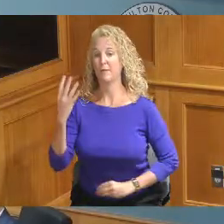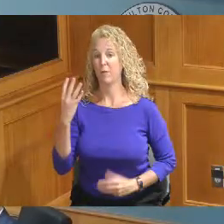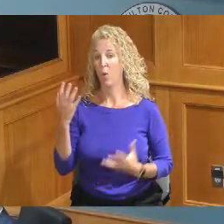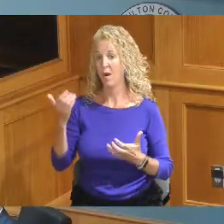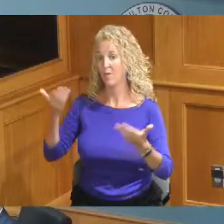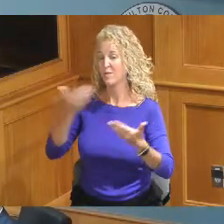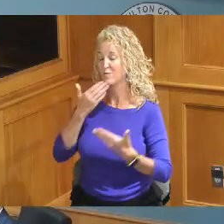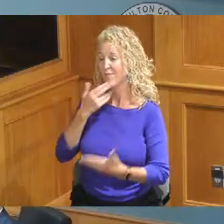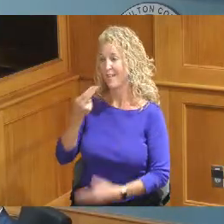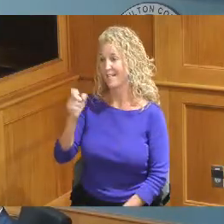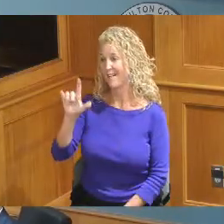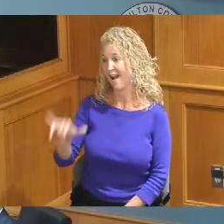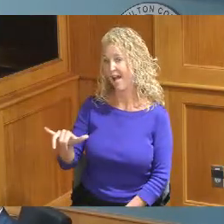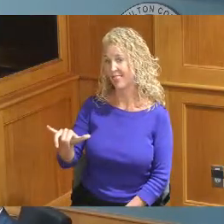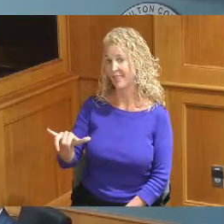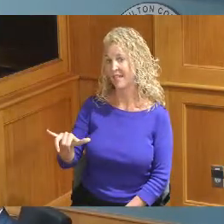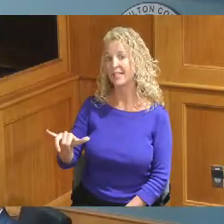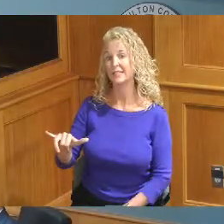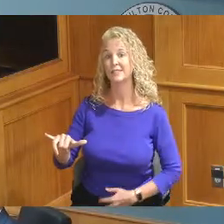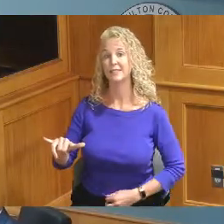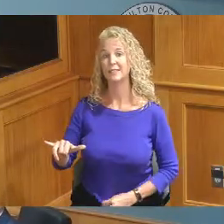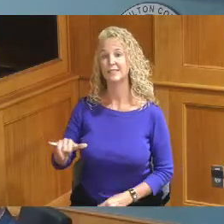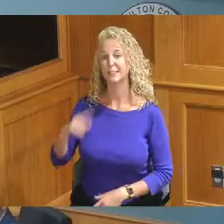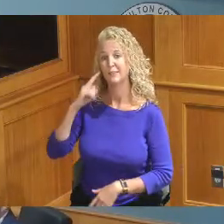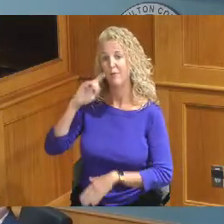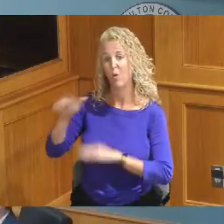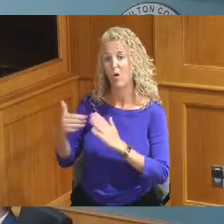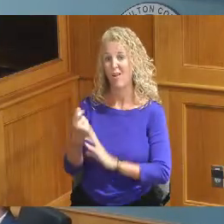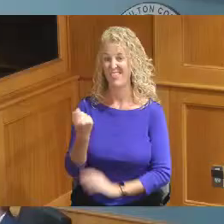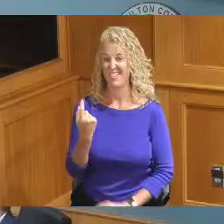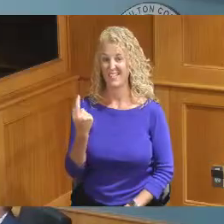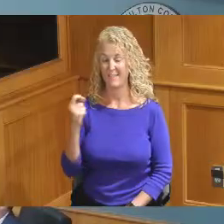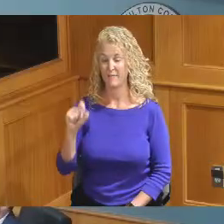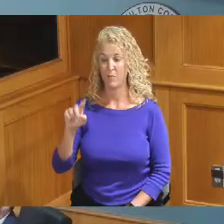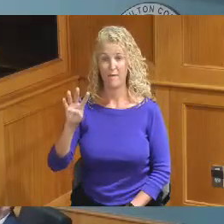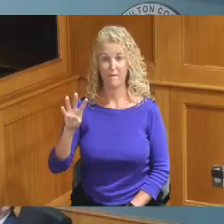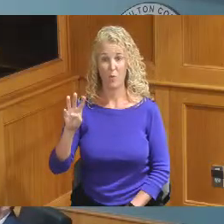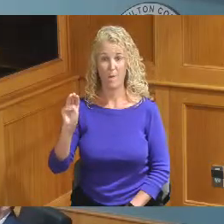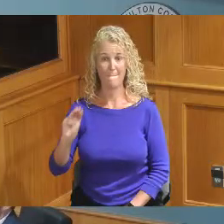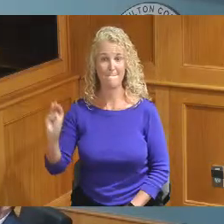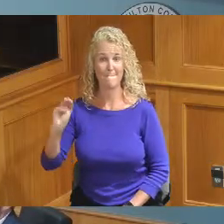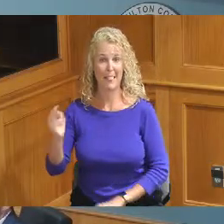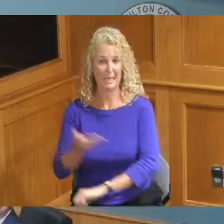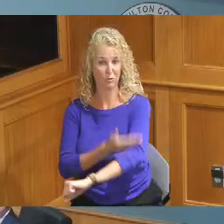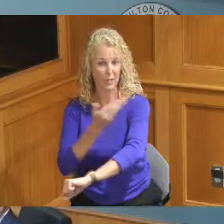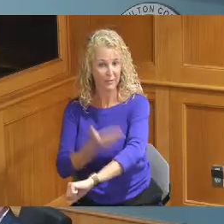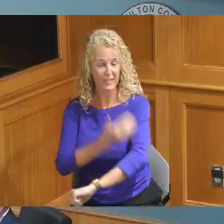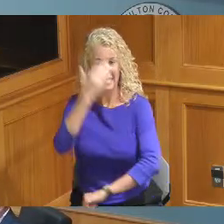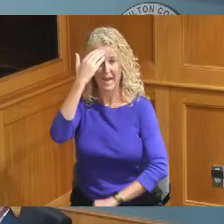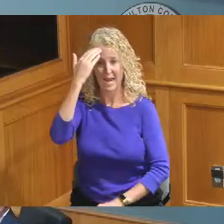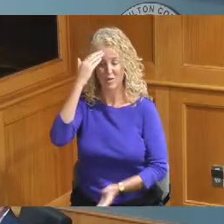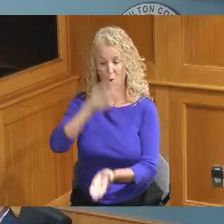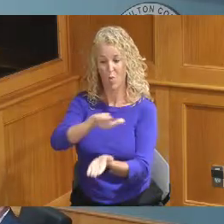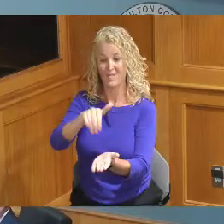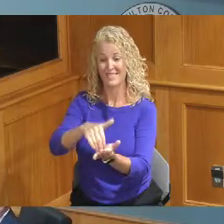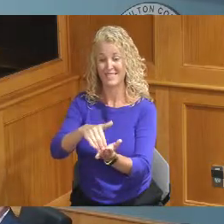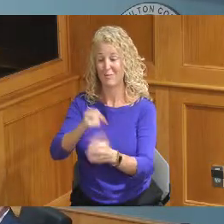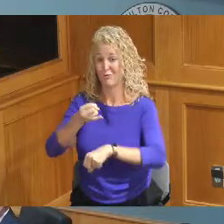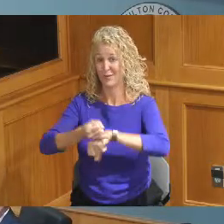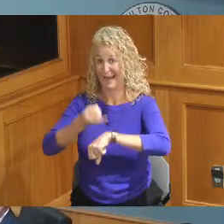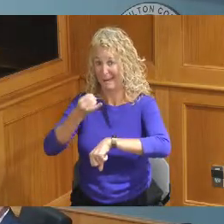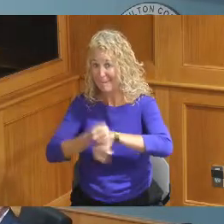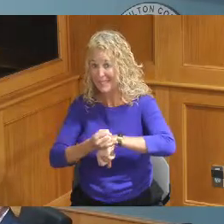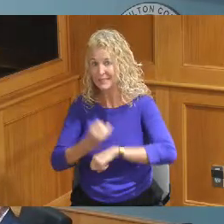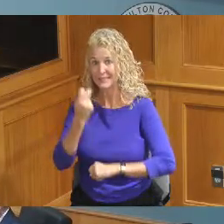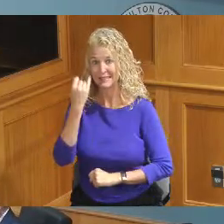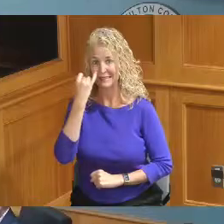me the information as it relates to the 11.4 million renovation, because I know Central Campus that when you just